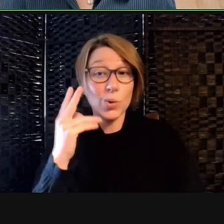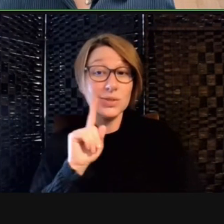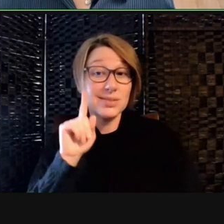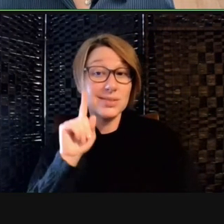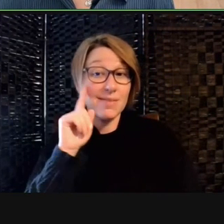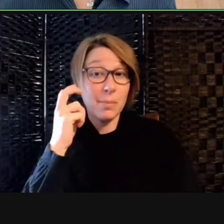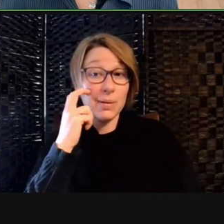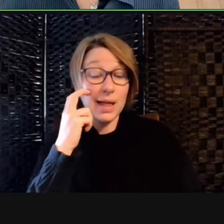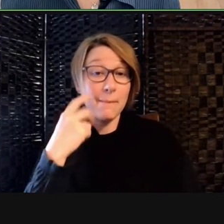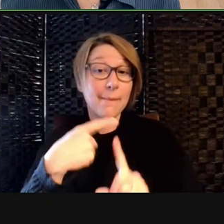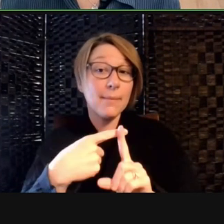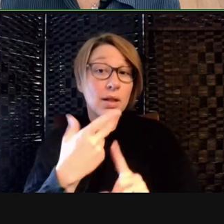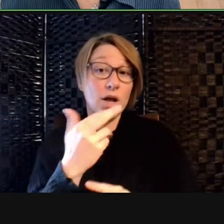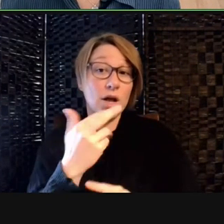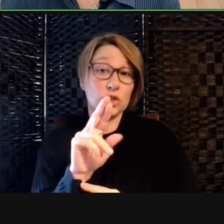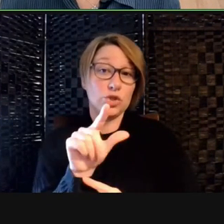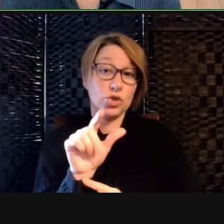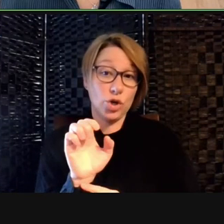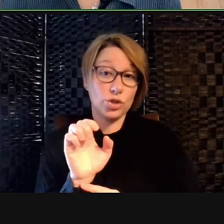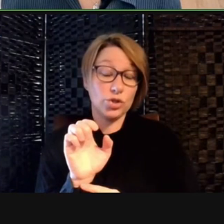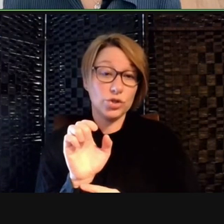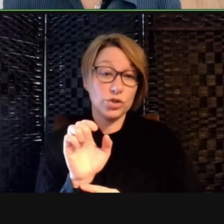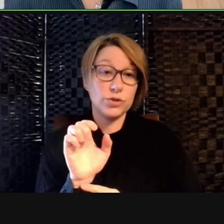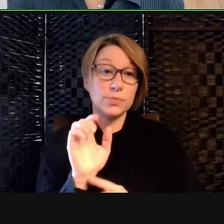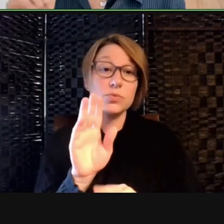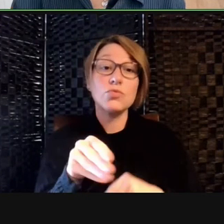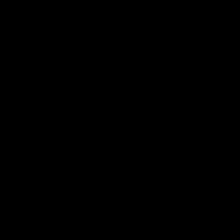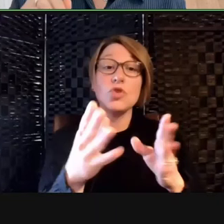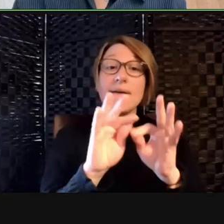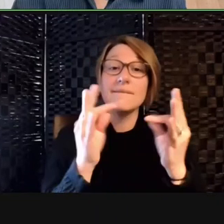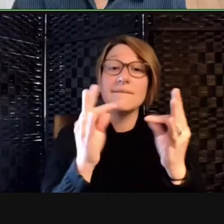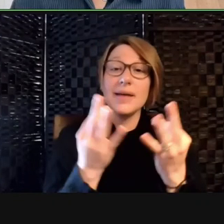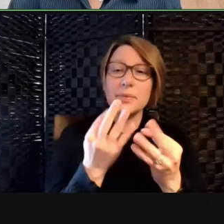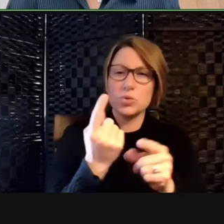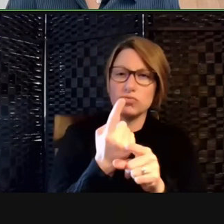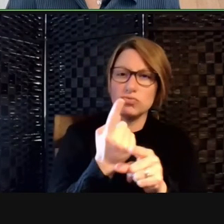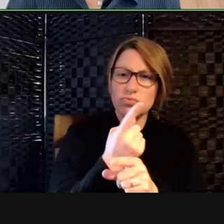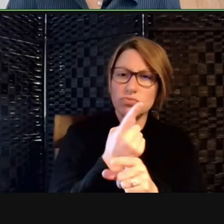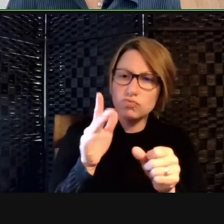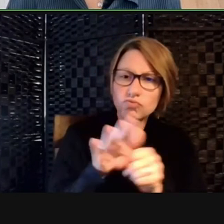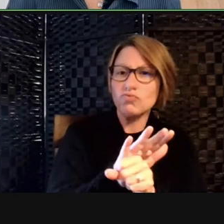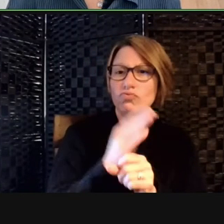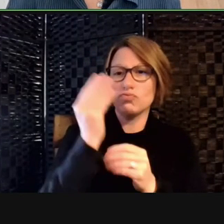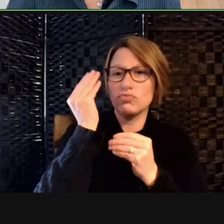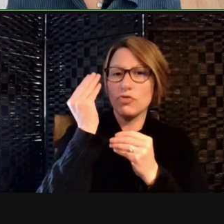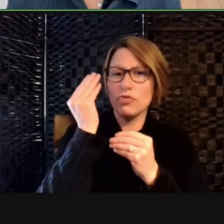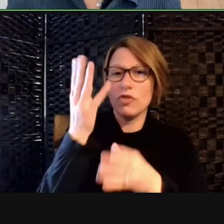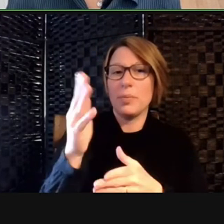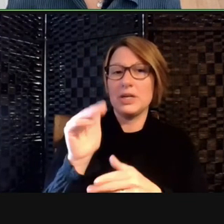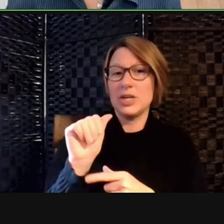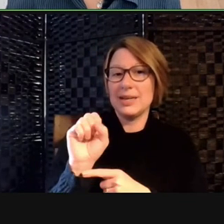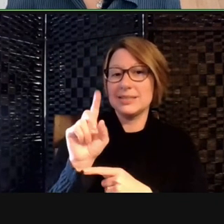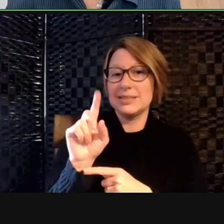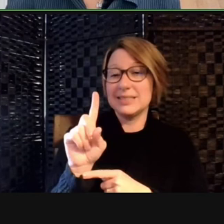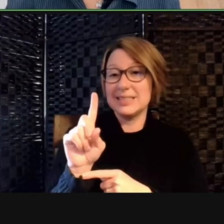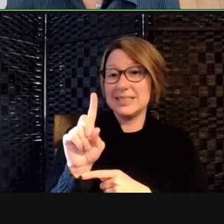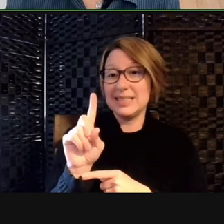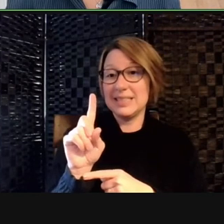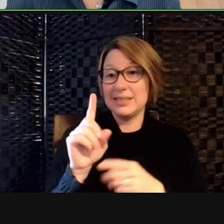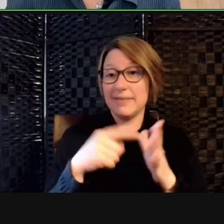syndrome. And then we're going to provide families with accurate and complete information about ASD features and interventions. This one's